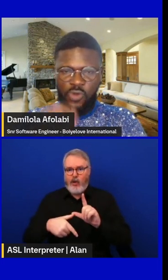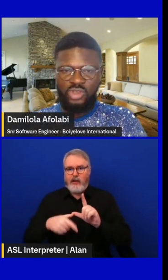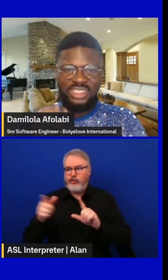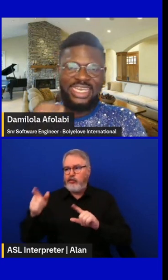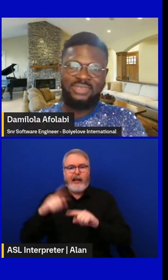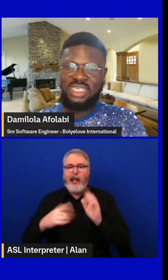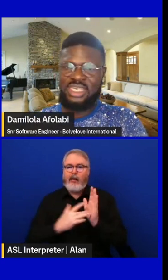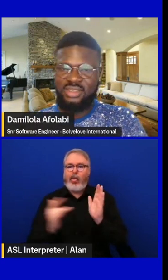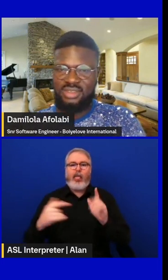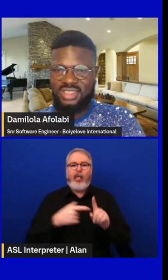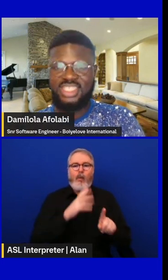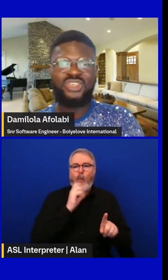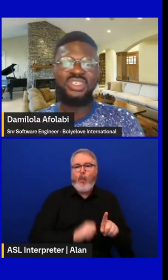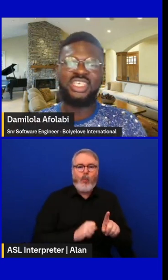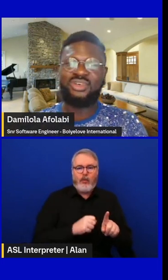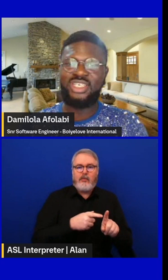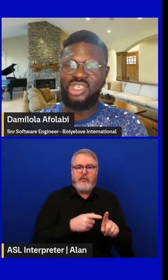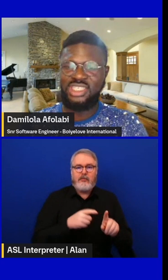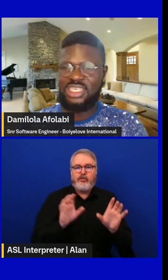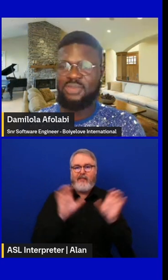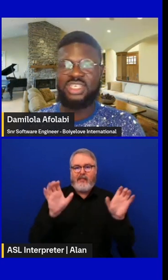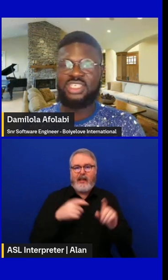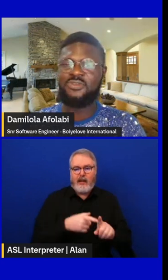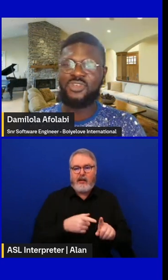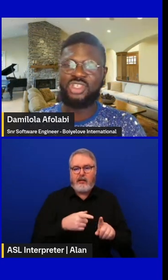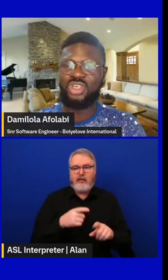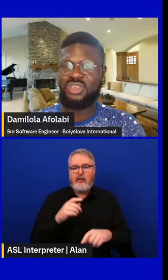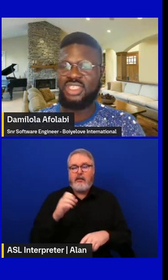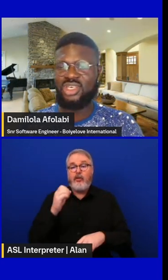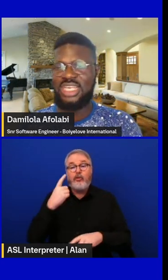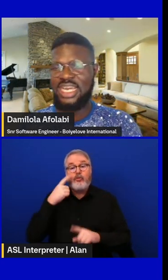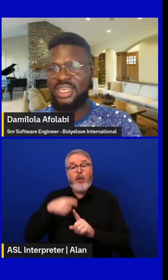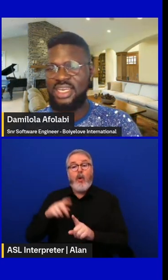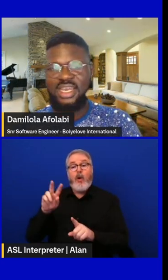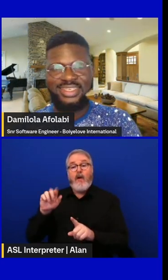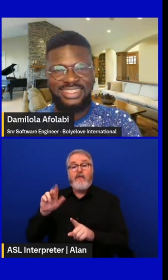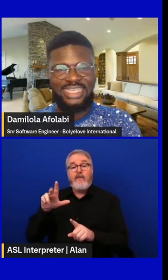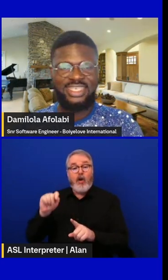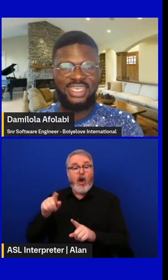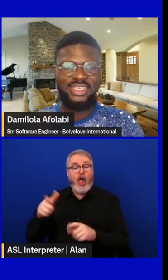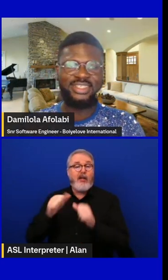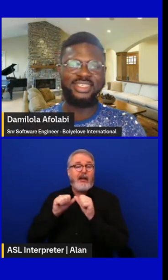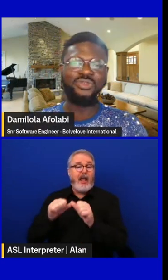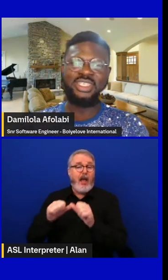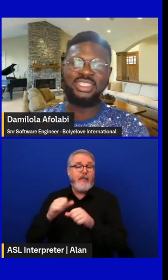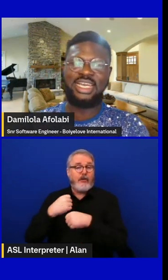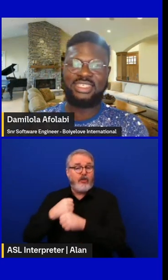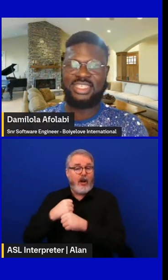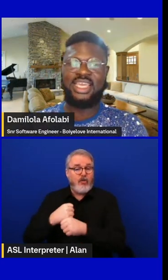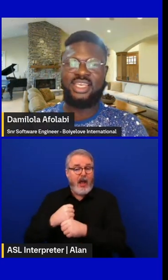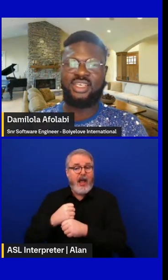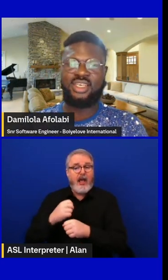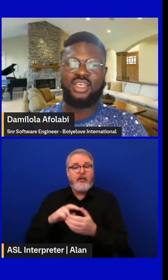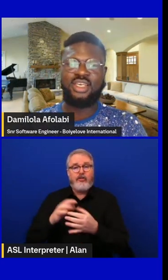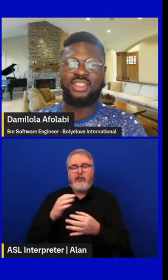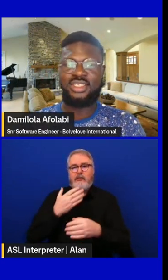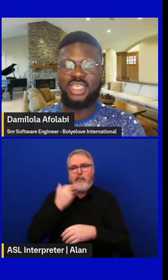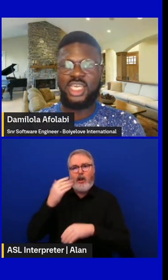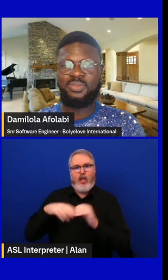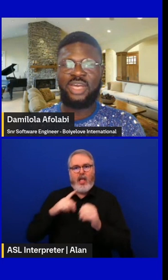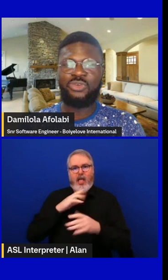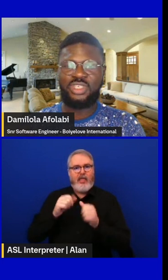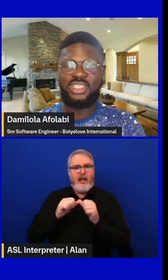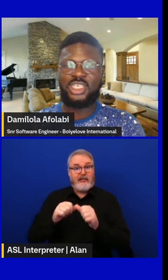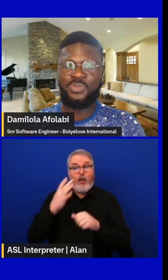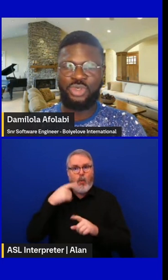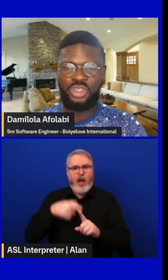So Vault dynamic secret generation is a game changer for security, unlike static secrets that stay the